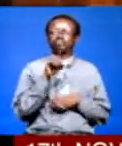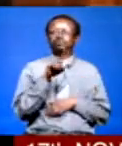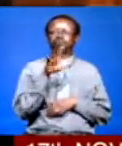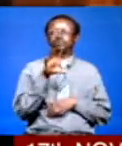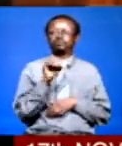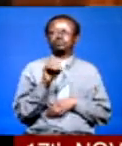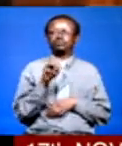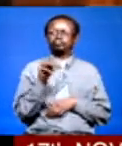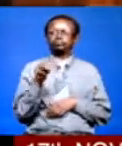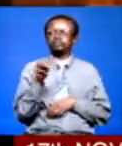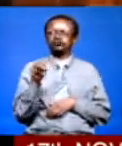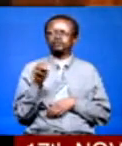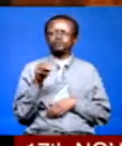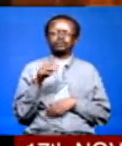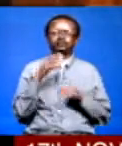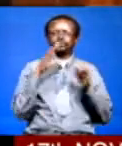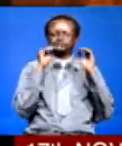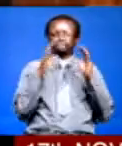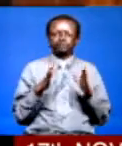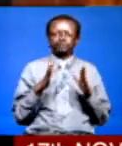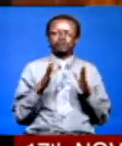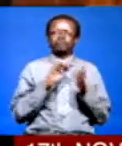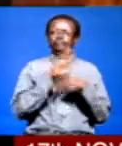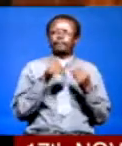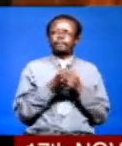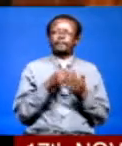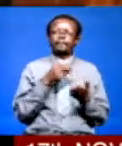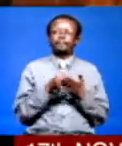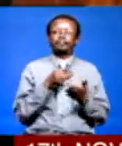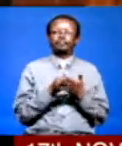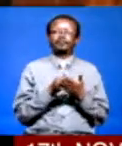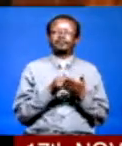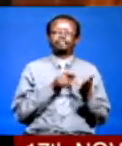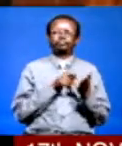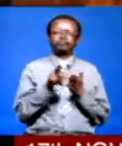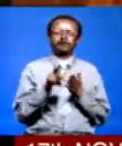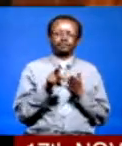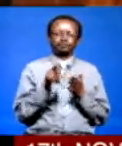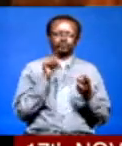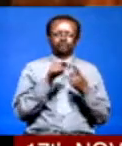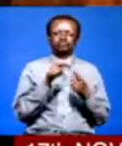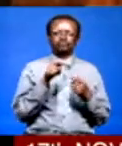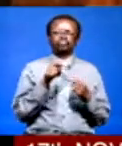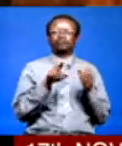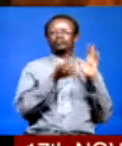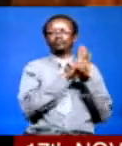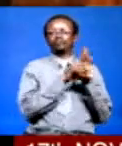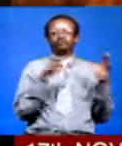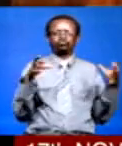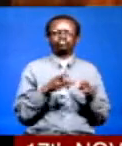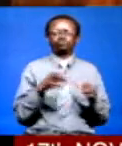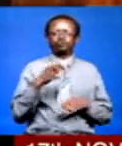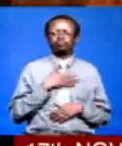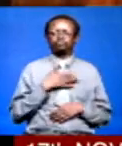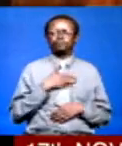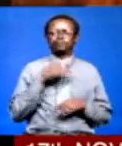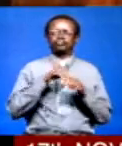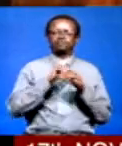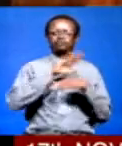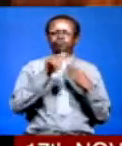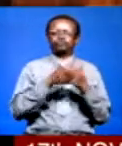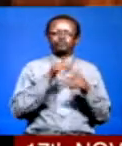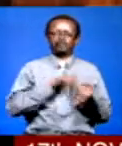Speaker, the total sum of money paid to my law firm from Mumias Sugar Company in the entire period that I defended